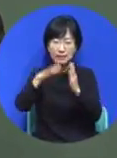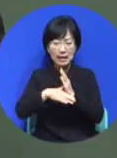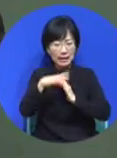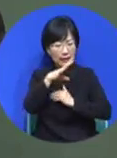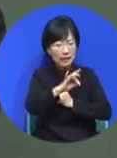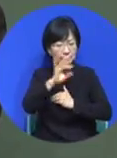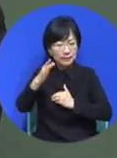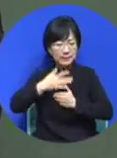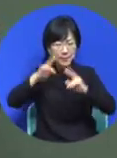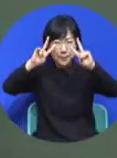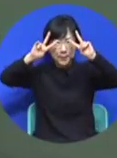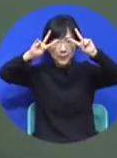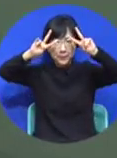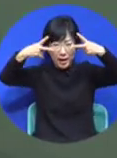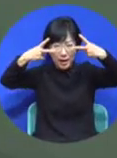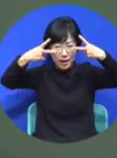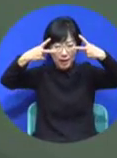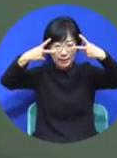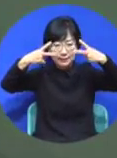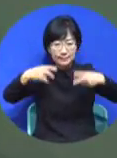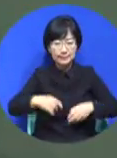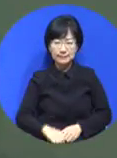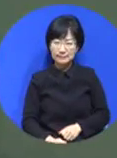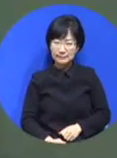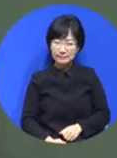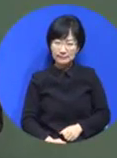every time I had that unbelief, I thought,